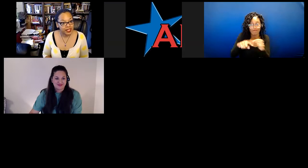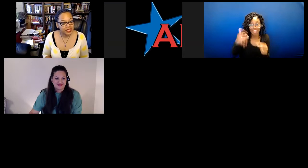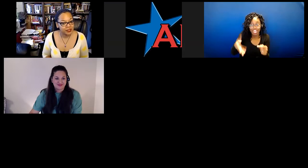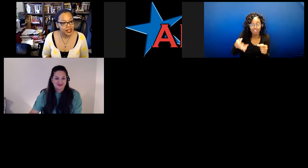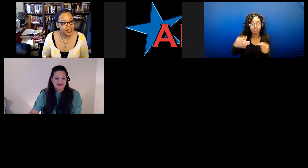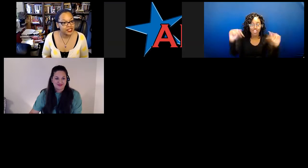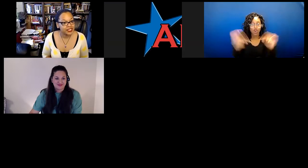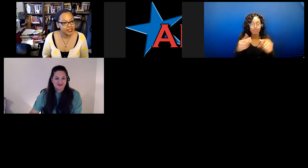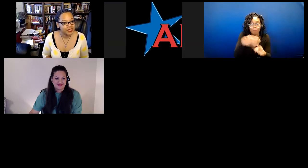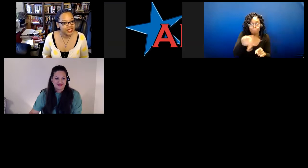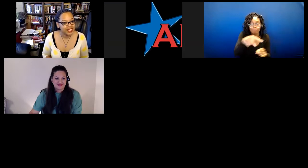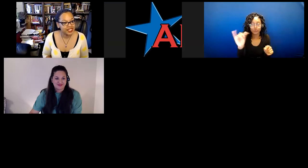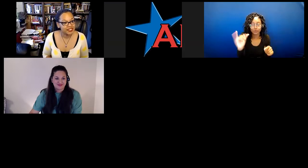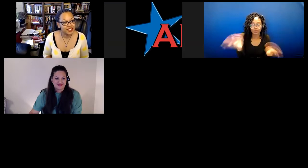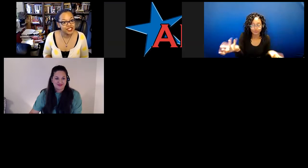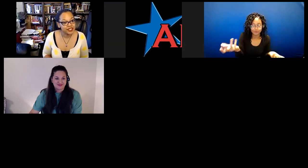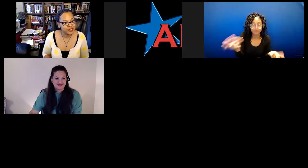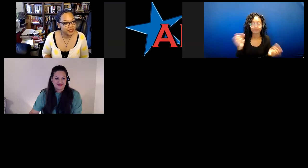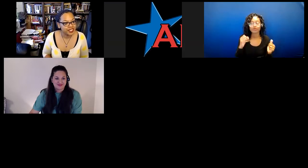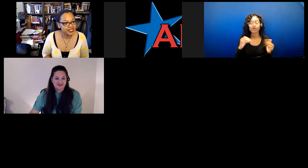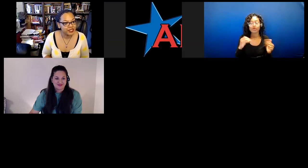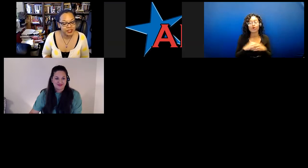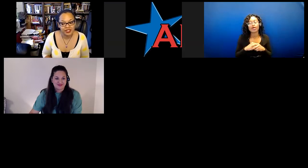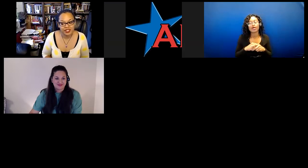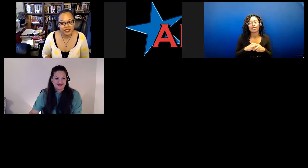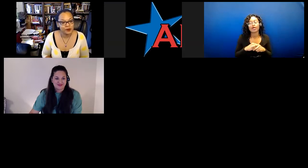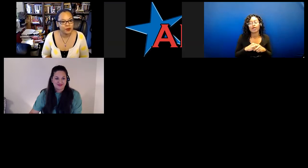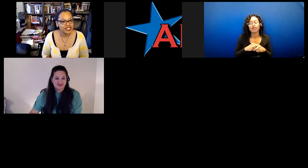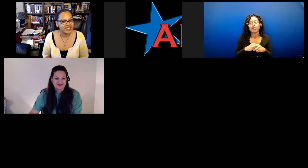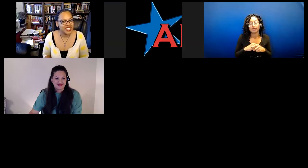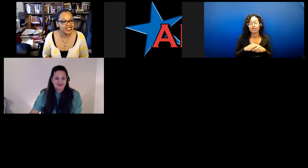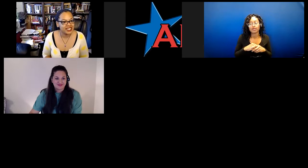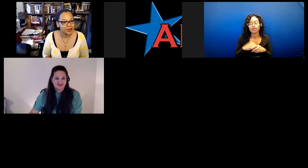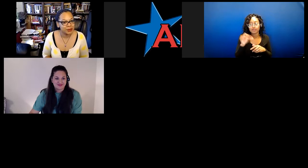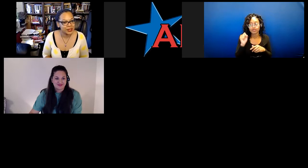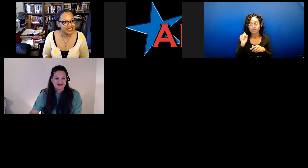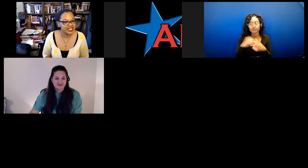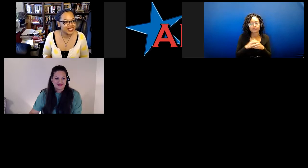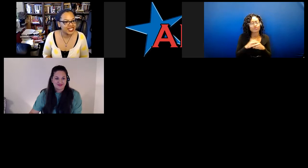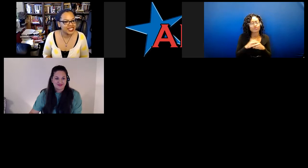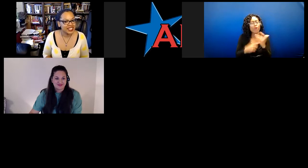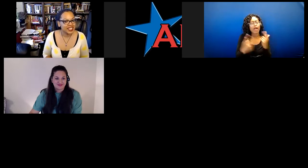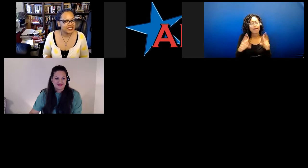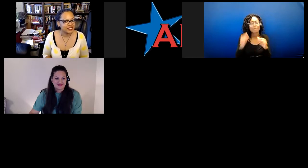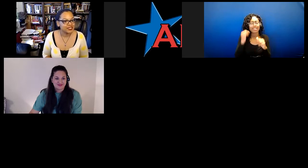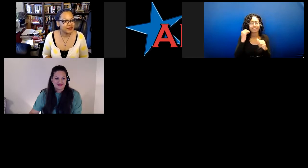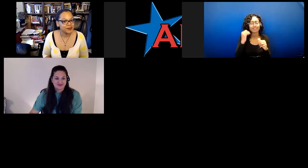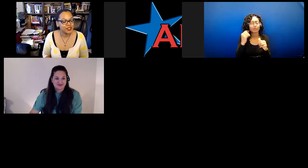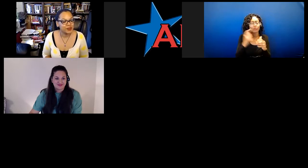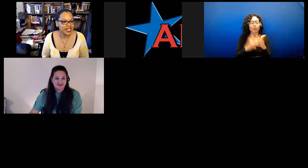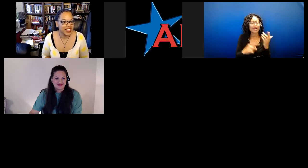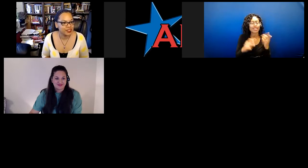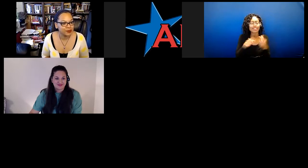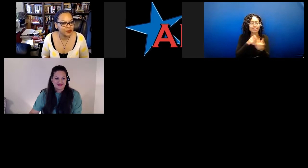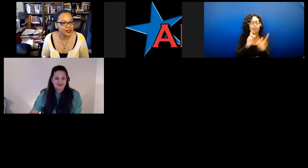Black Lives Matter, especially in intergenerational organizing with my elders, are like, well, what exactly are people asking that hasn't,